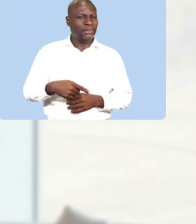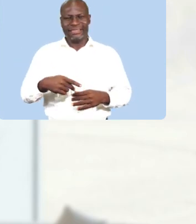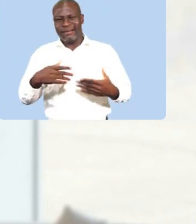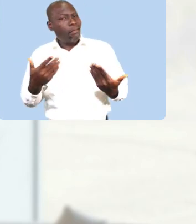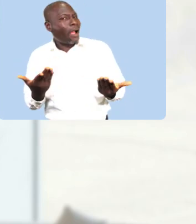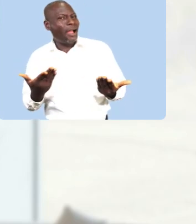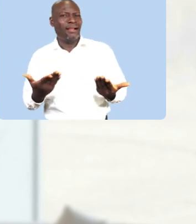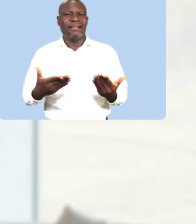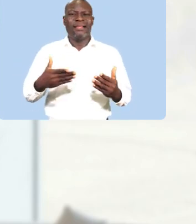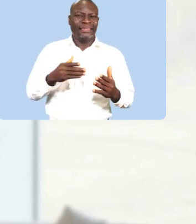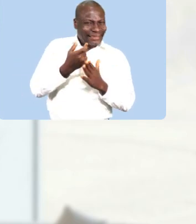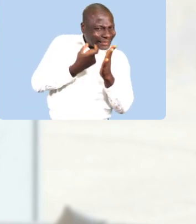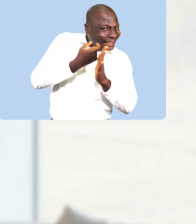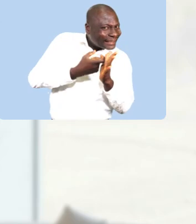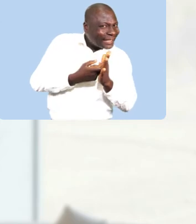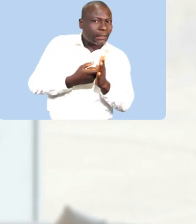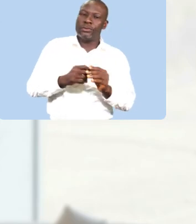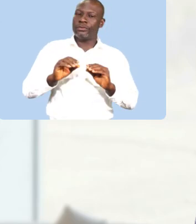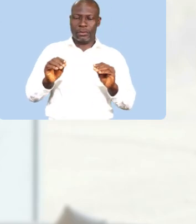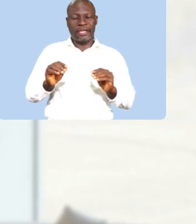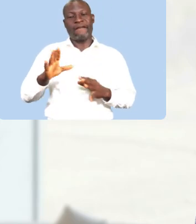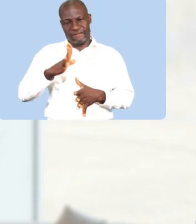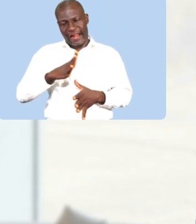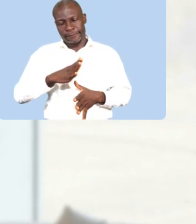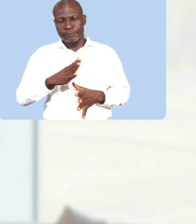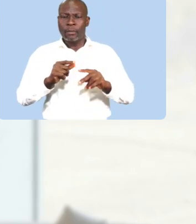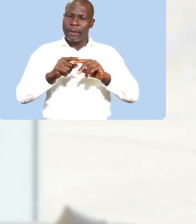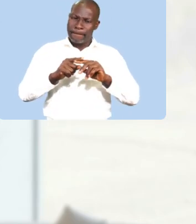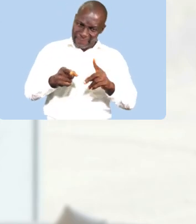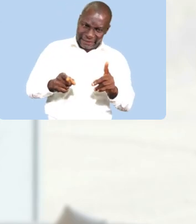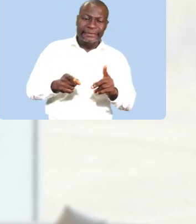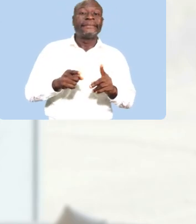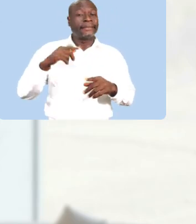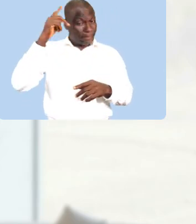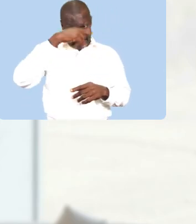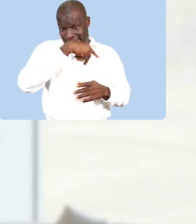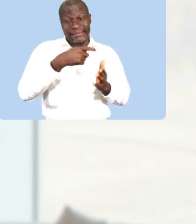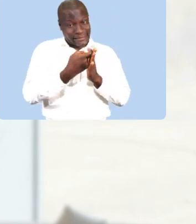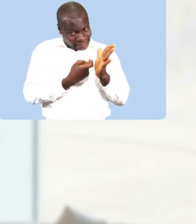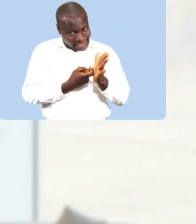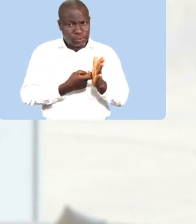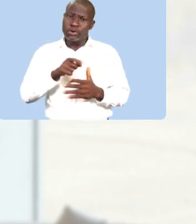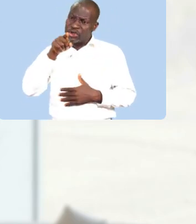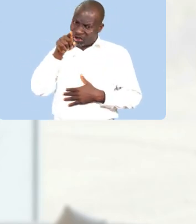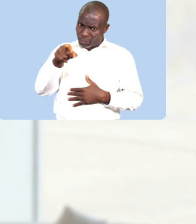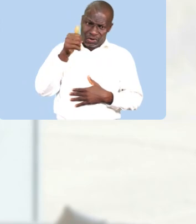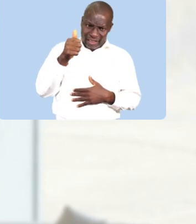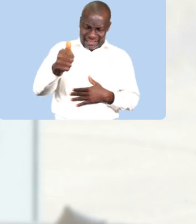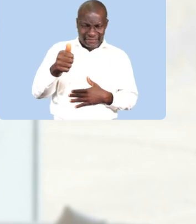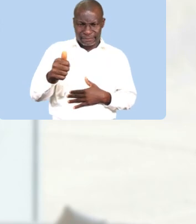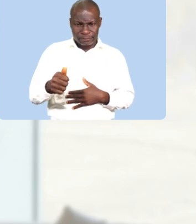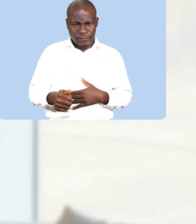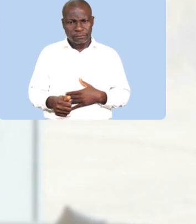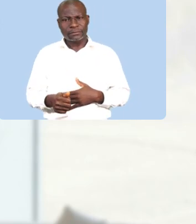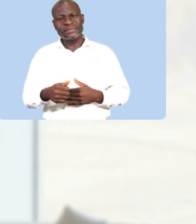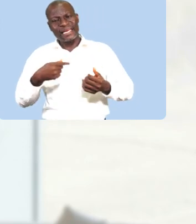pani ayi e wo PFM no no. Yadi akọ parliament. Into am behwe no mai. Anu ye one thing. Another thing, a Ghana for